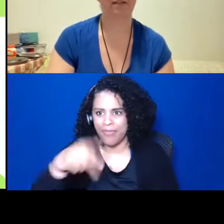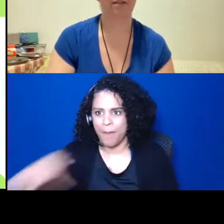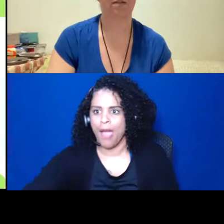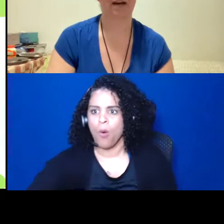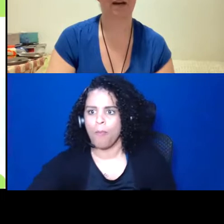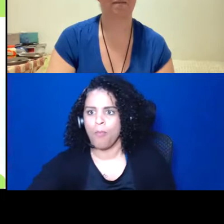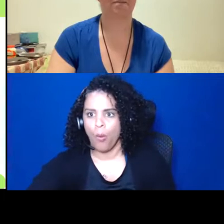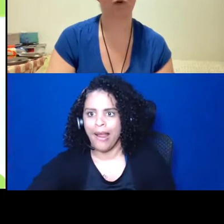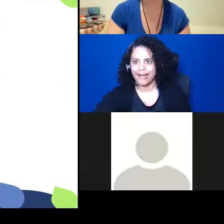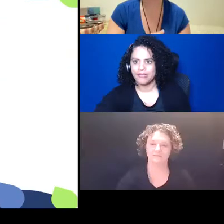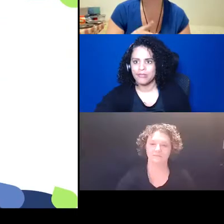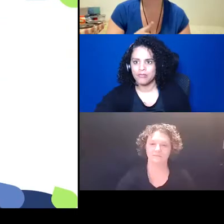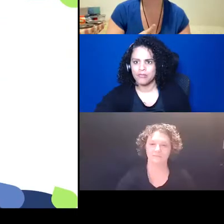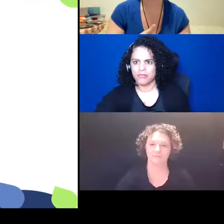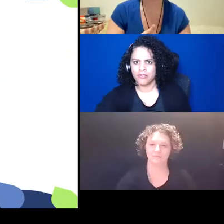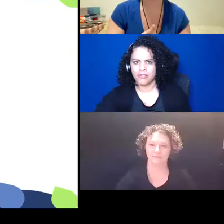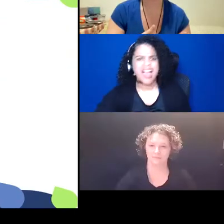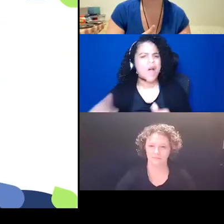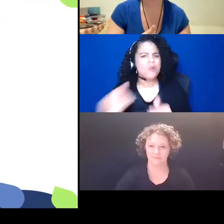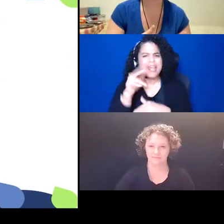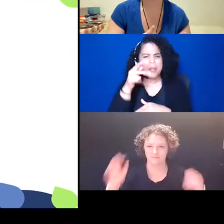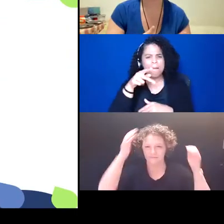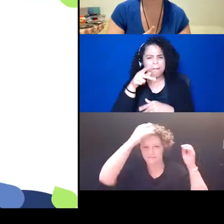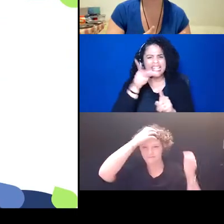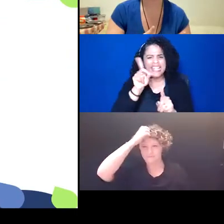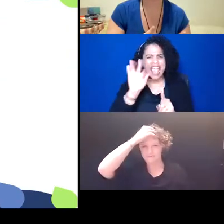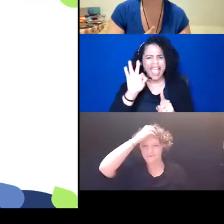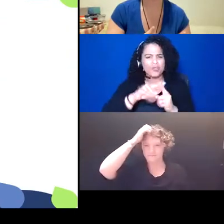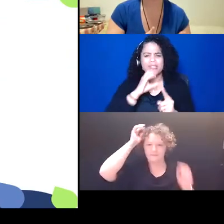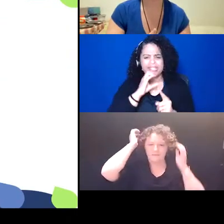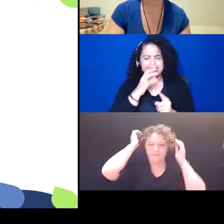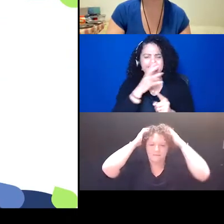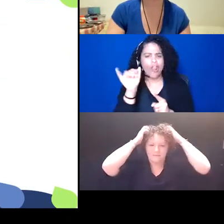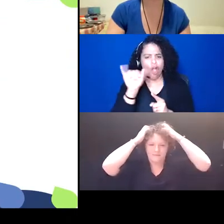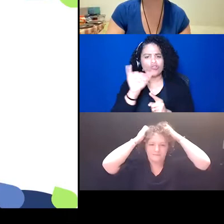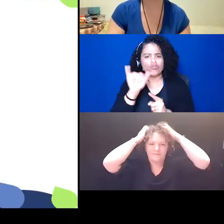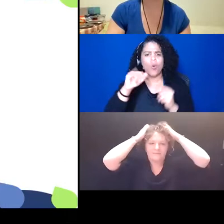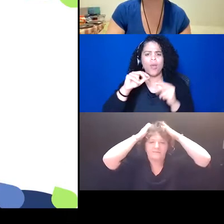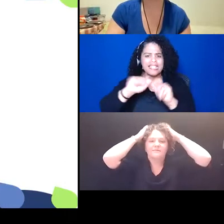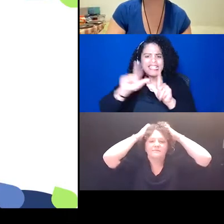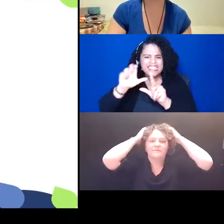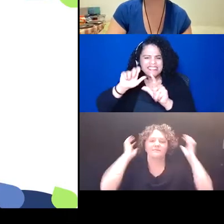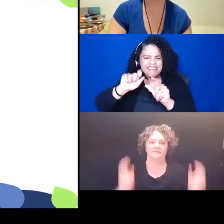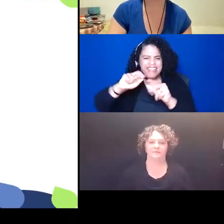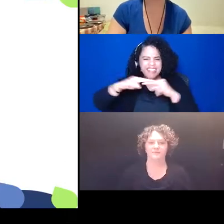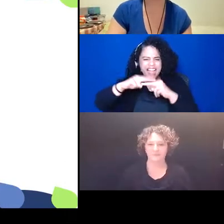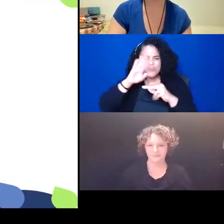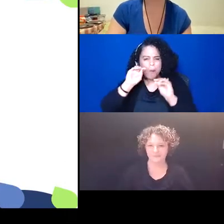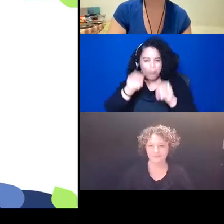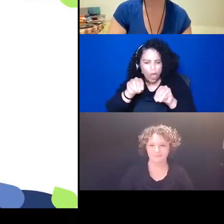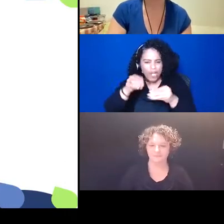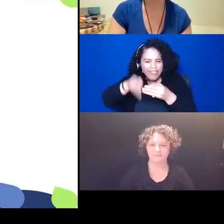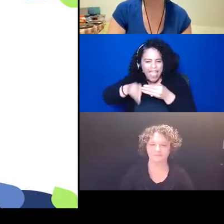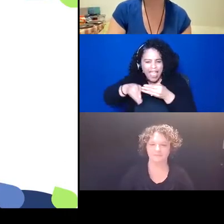PowerPoint to, or I'll send a PDF of the PowerPoint to Cecily along with some slides I'm going to put at the end with some resources for